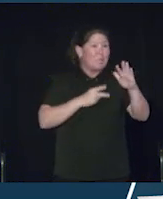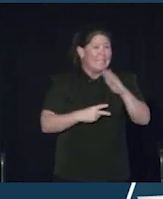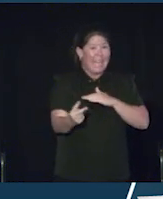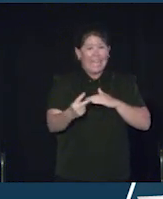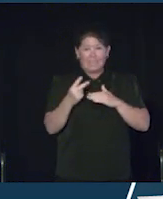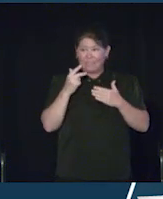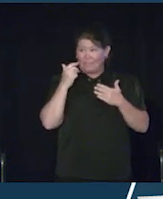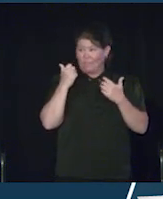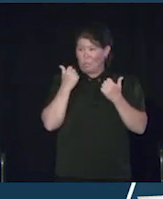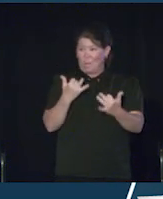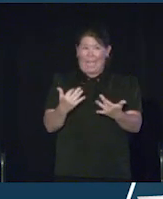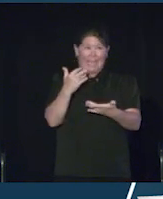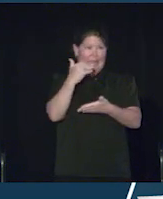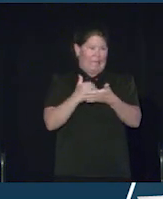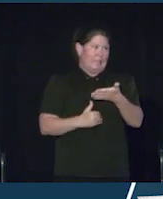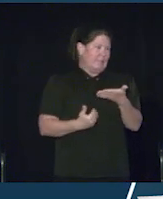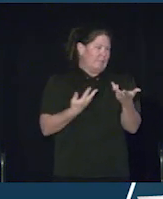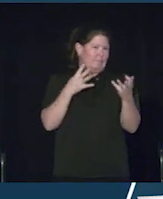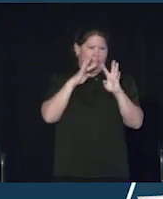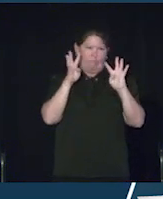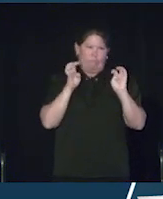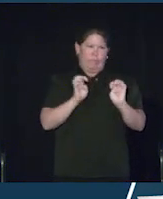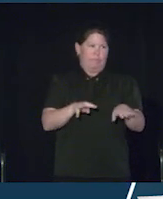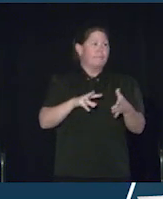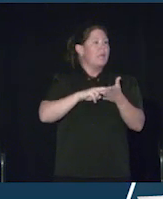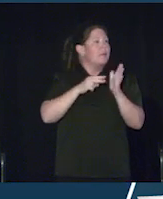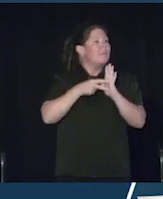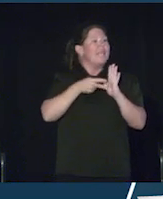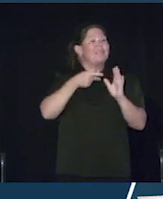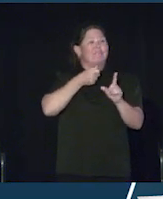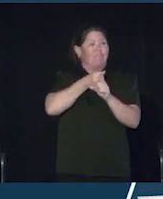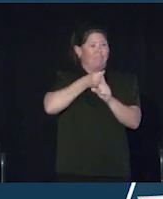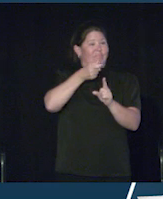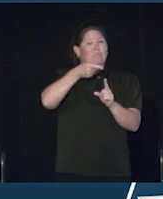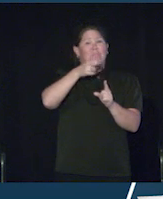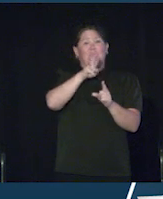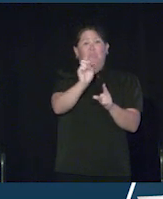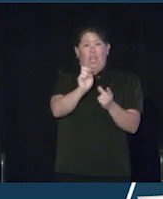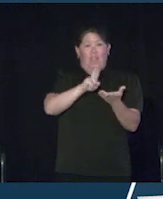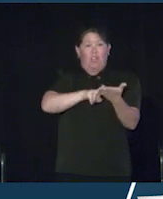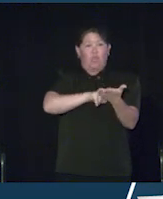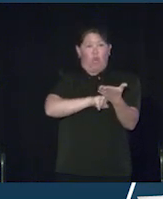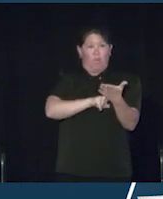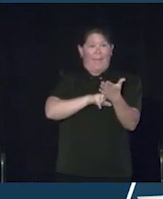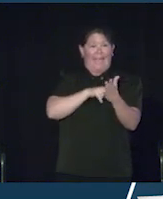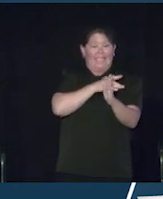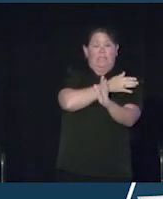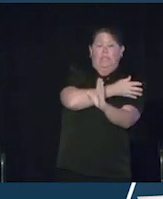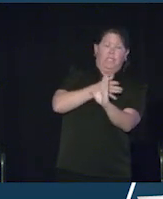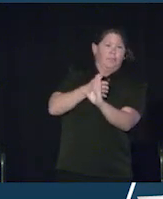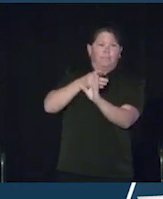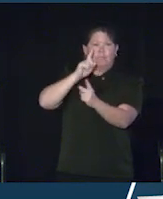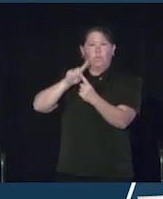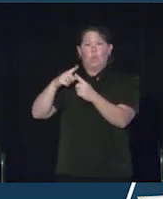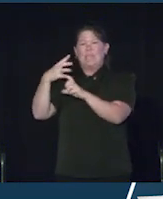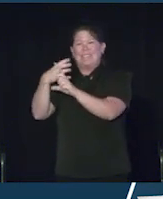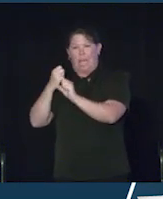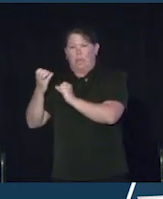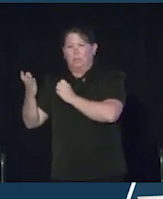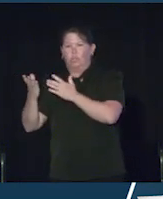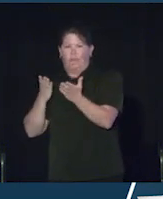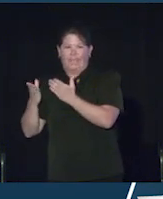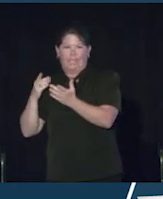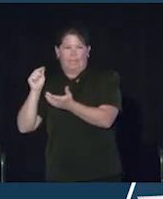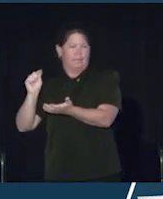take a person from the time they go on pre-enrollment to the time they begin receiving services. Again, it's based,